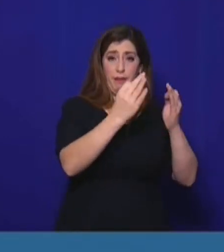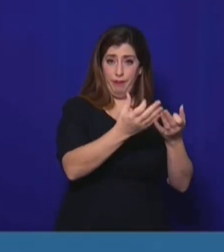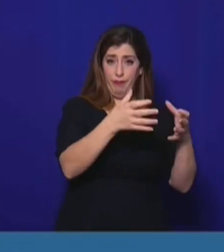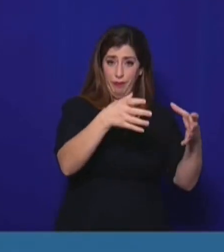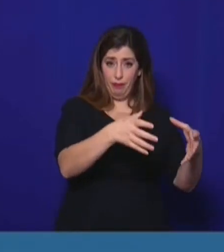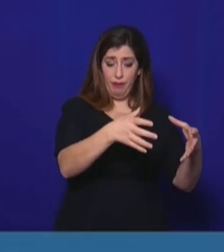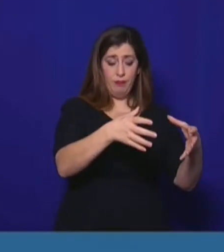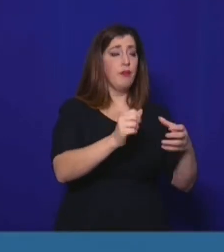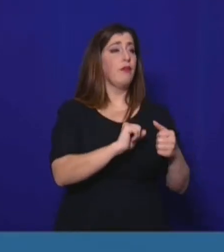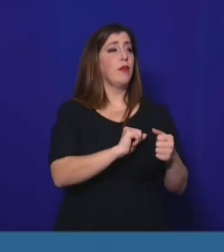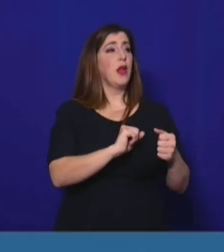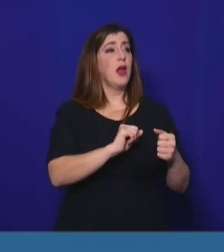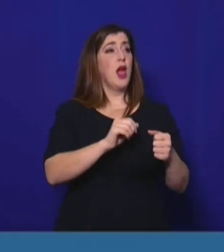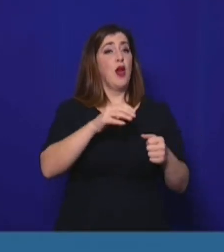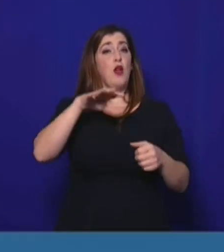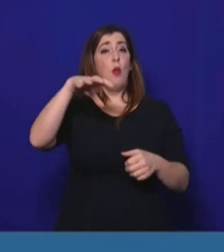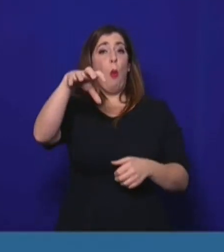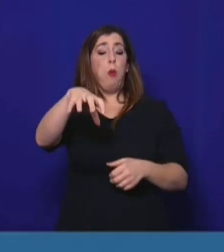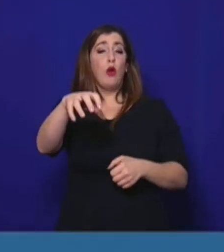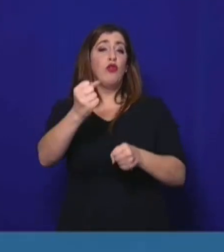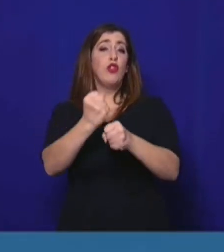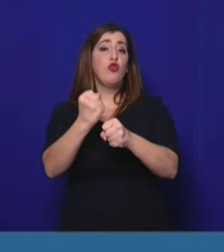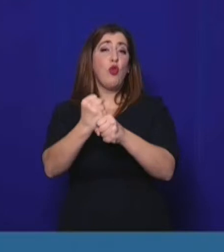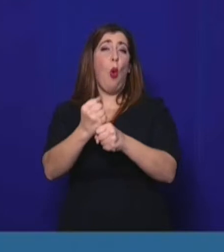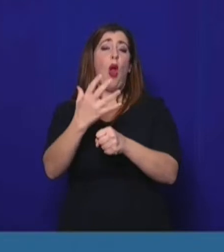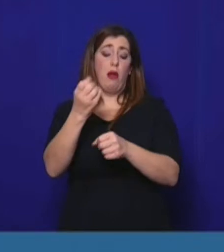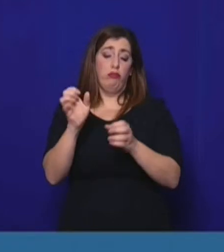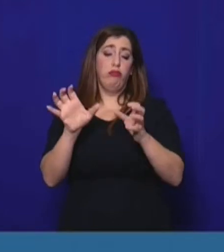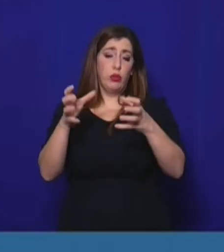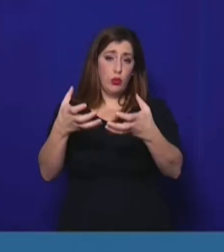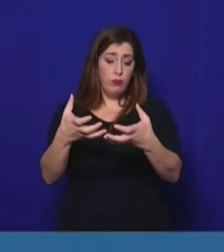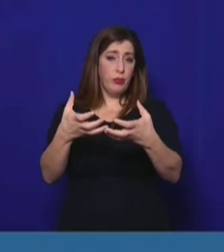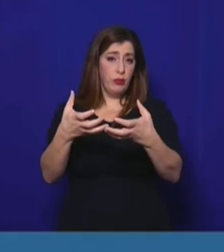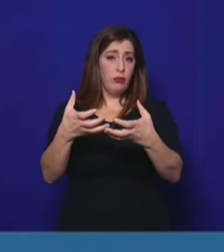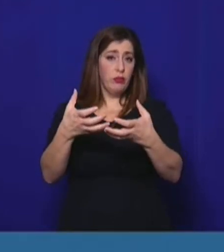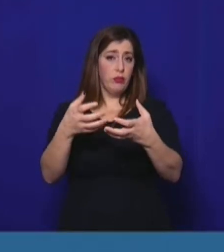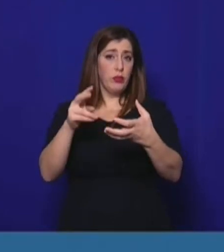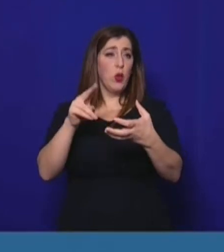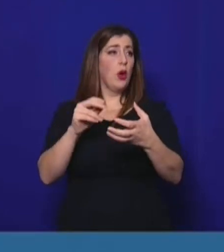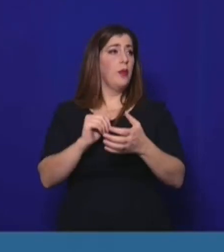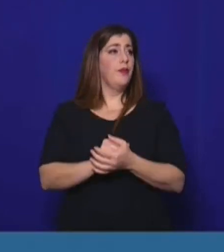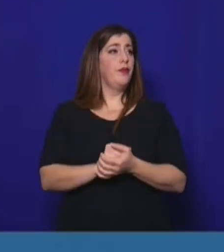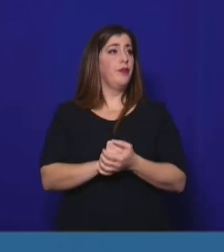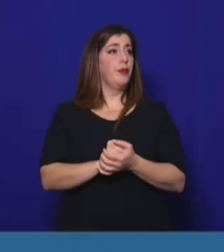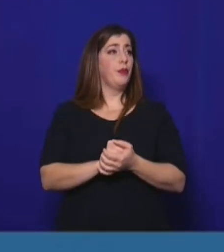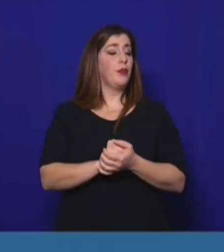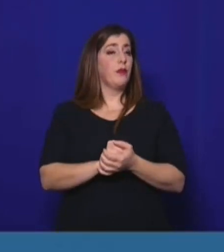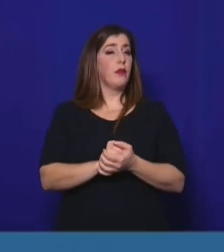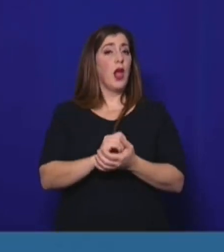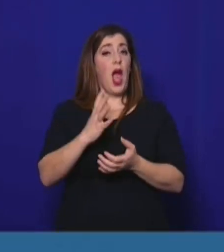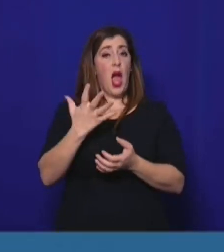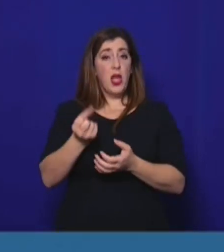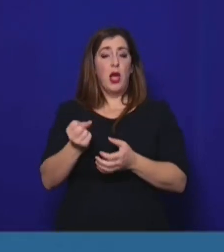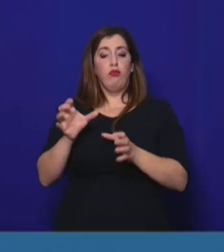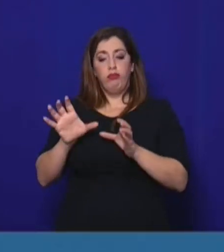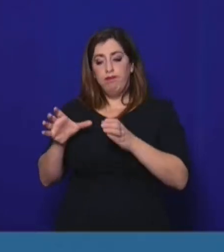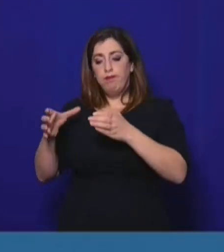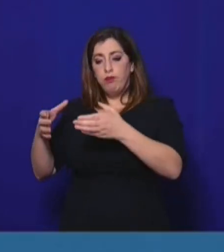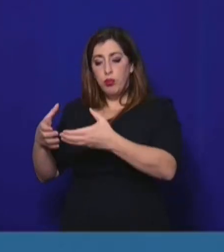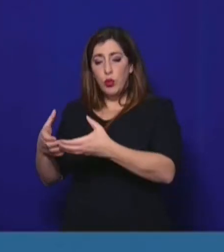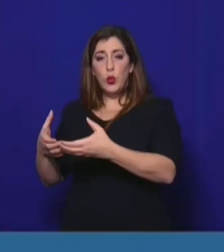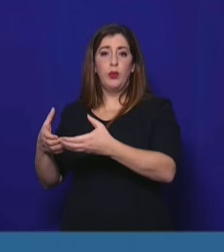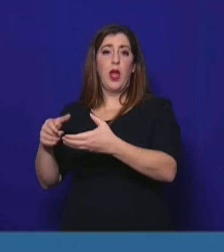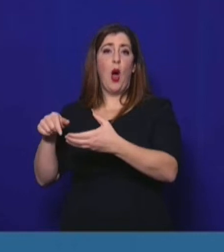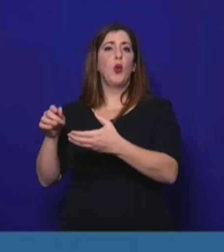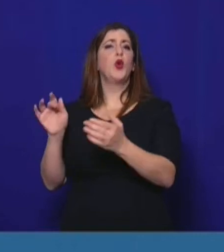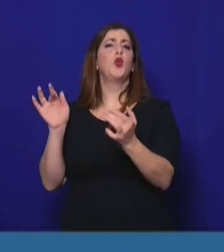bqajna għaddejjin ukoll numru ta' clusters, kellna numru ta' clusters li kienu relatati ma' kuntatt dirett ma'